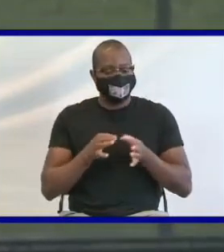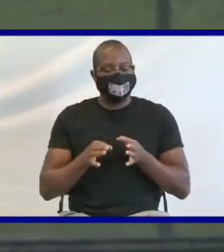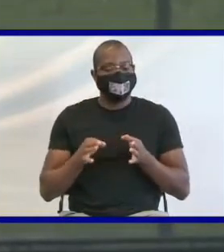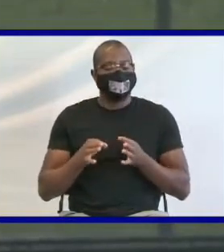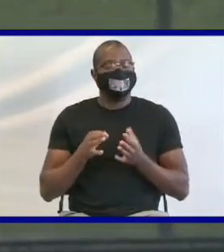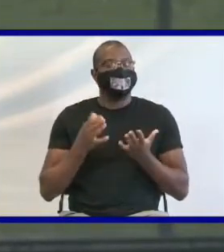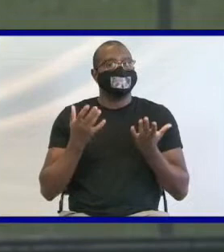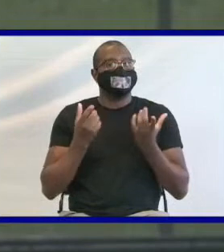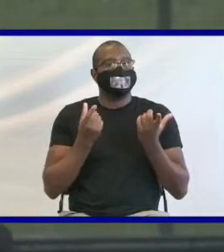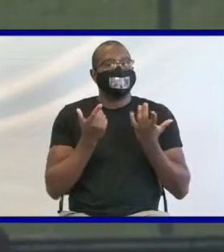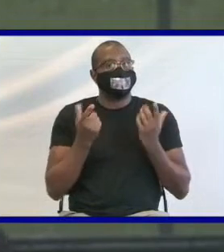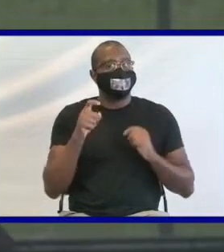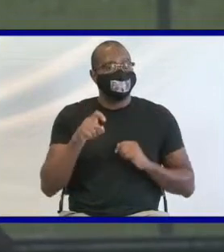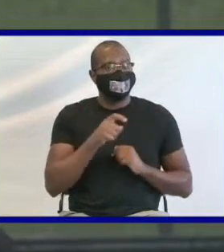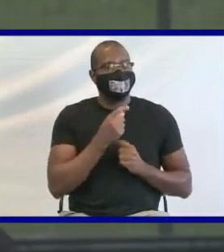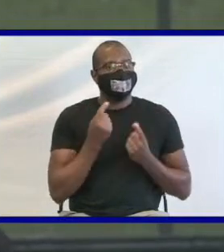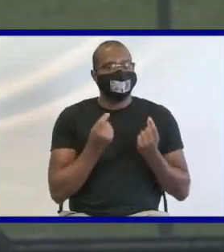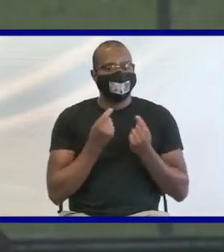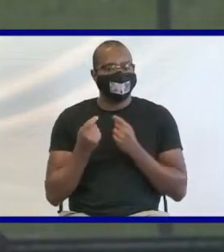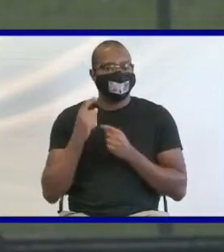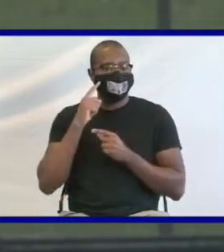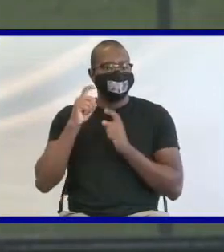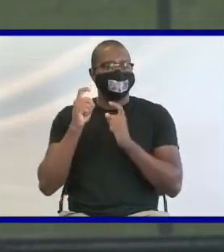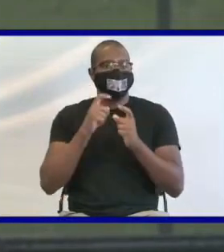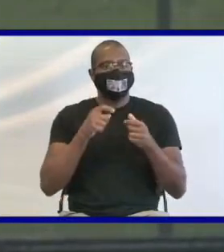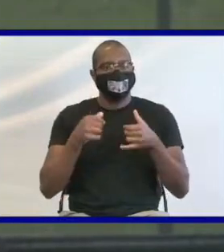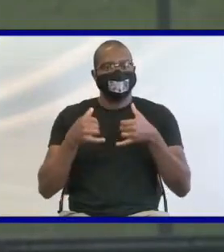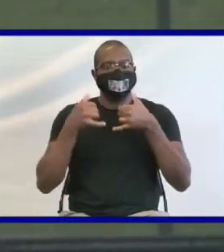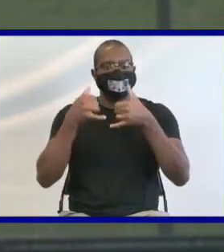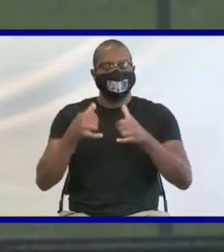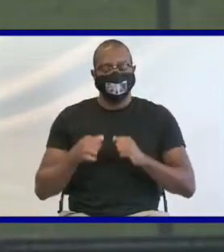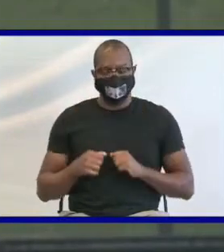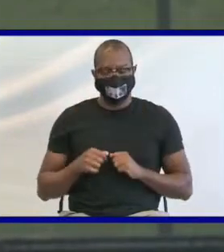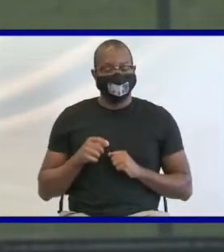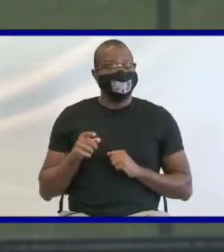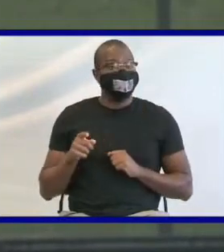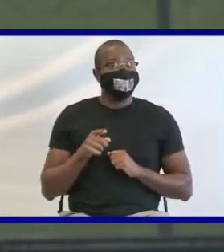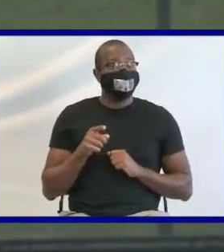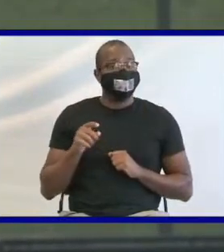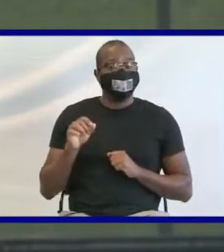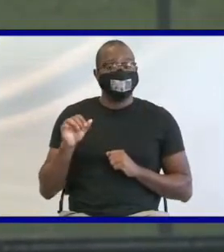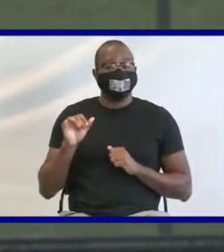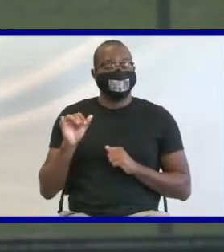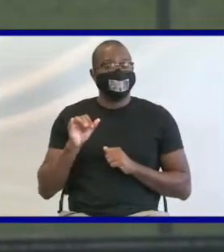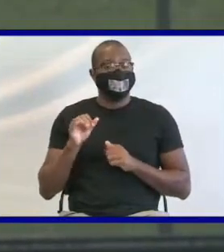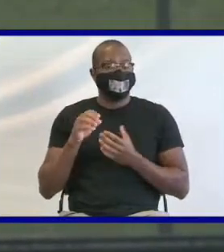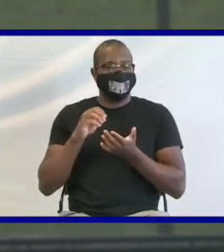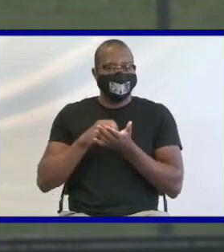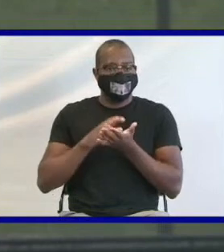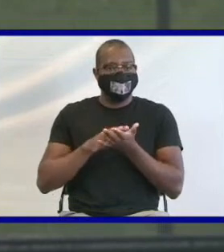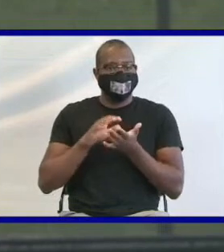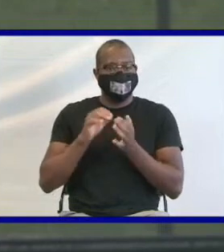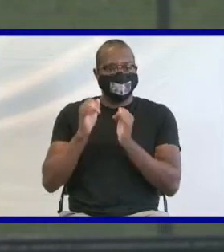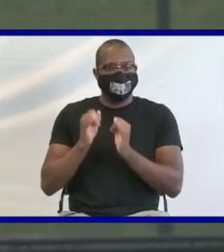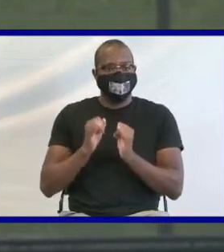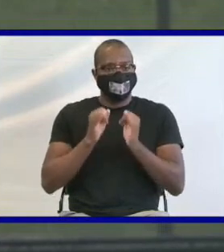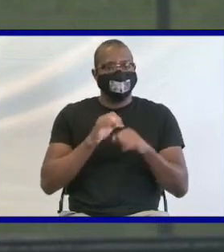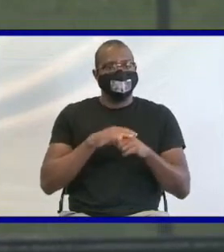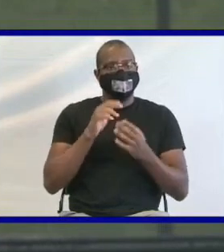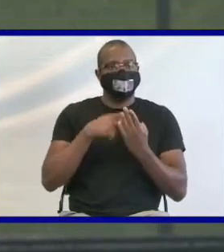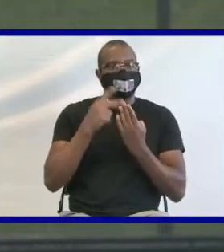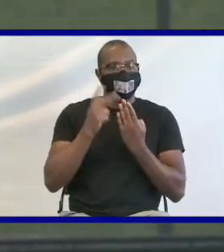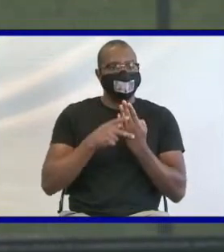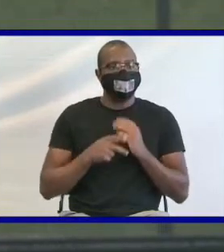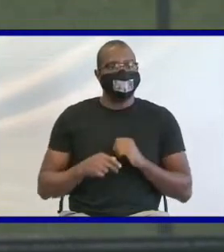awarding these special designations. Recipients of academic honors are also noted individually in your program. So I'm going to call out